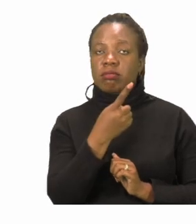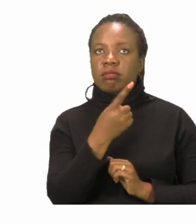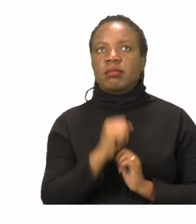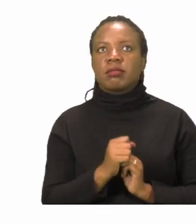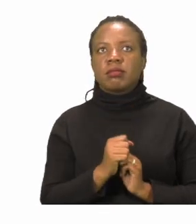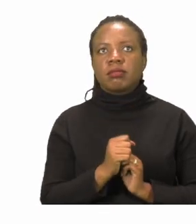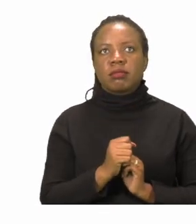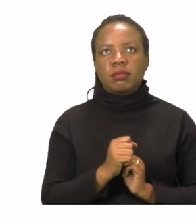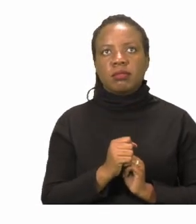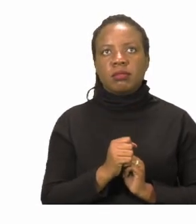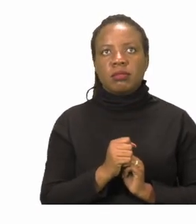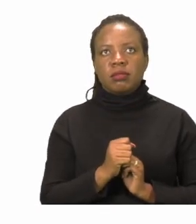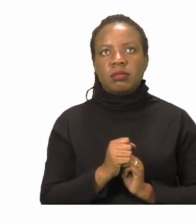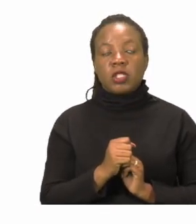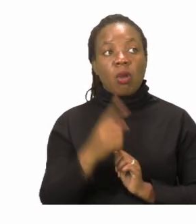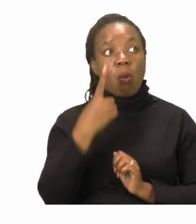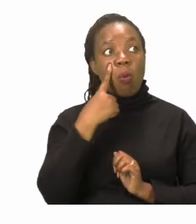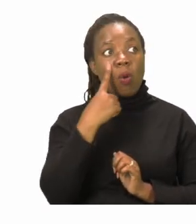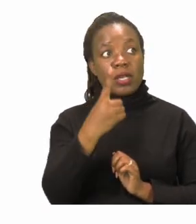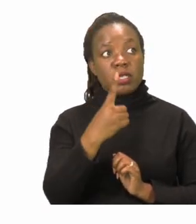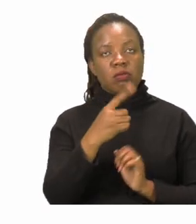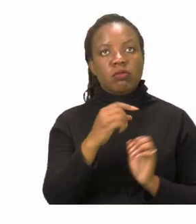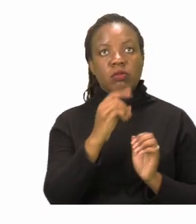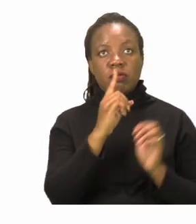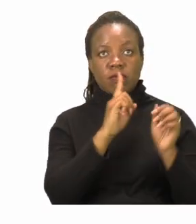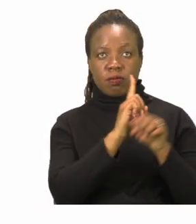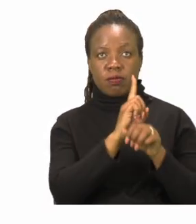out. Watch out.